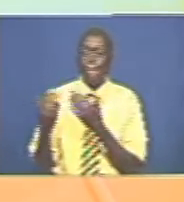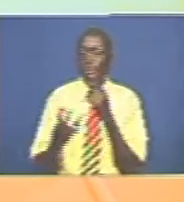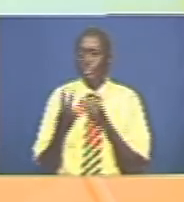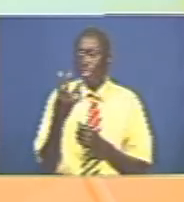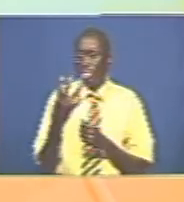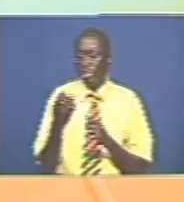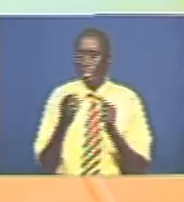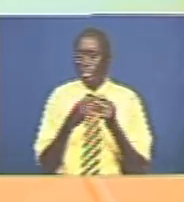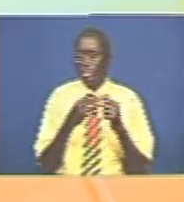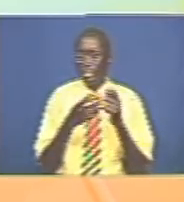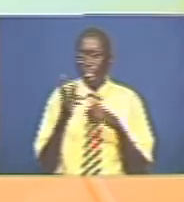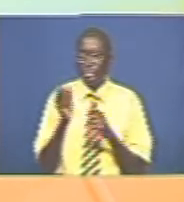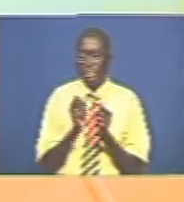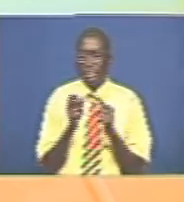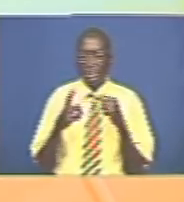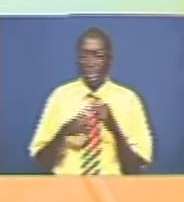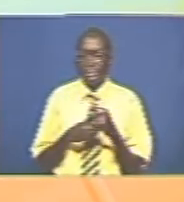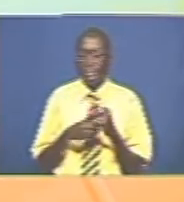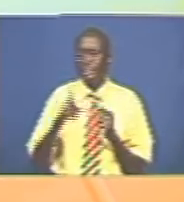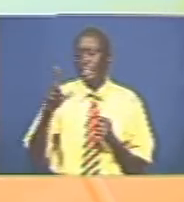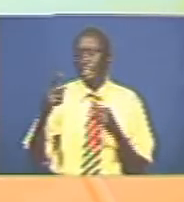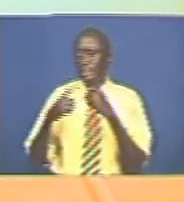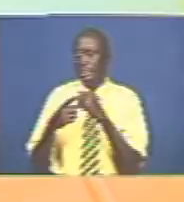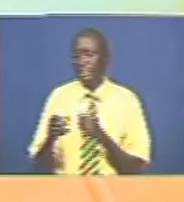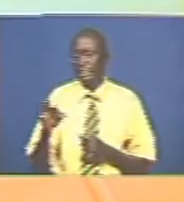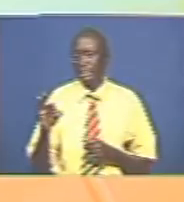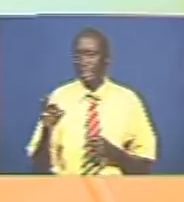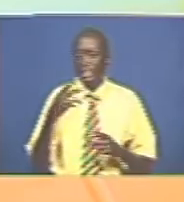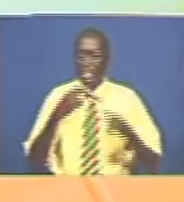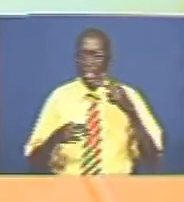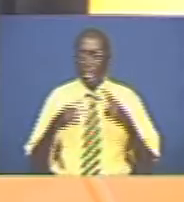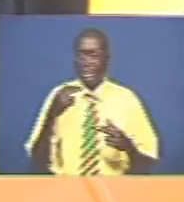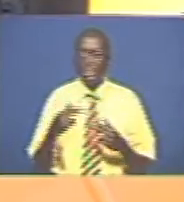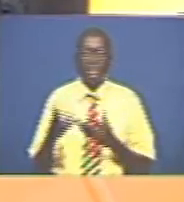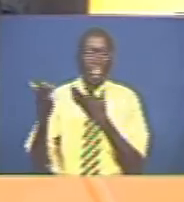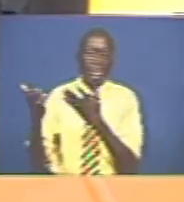August, 2018 at La 63 Lounge and Restaurant.